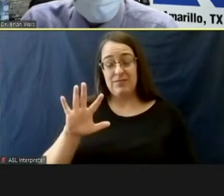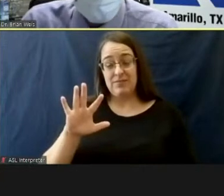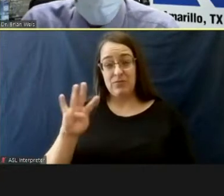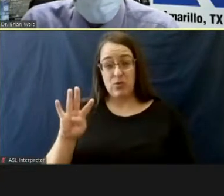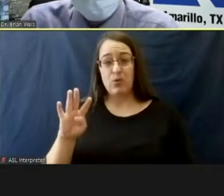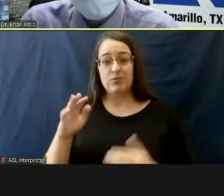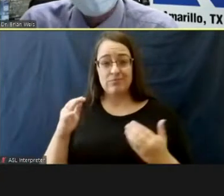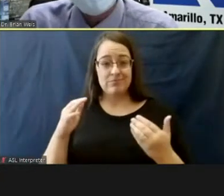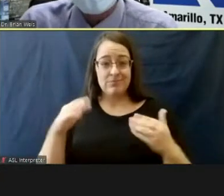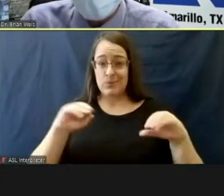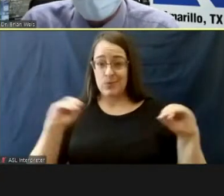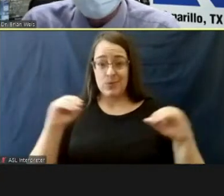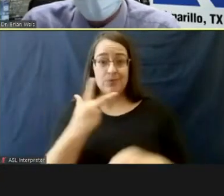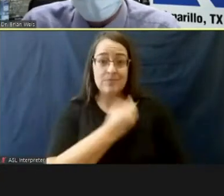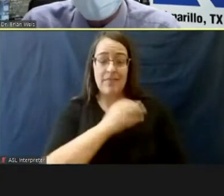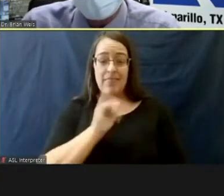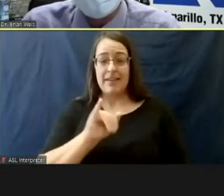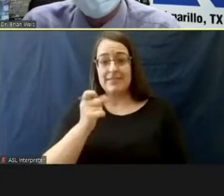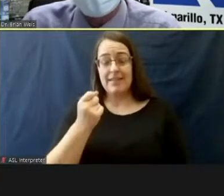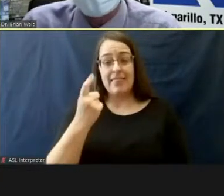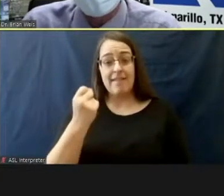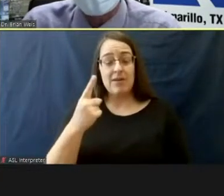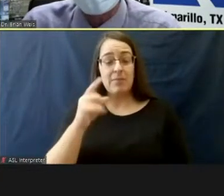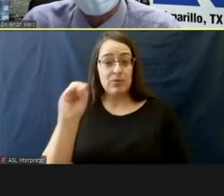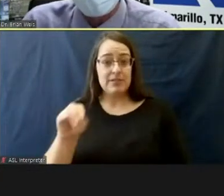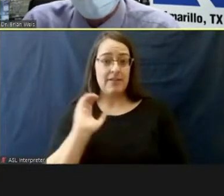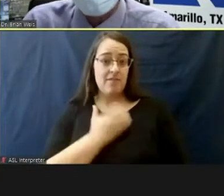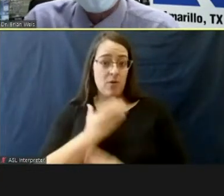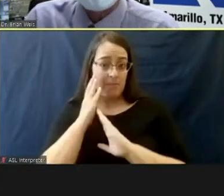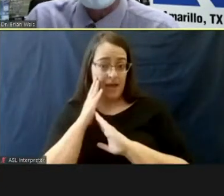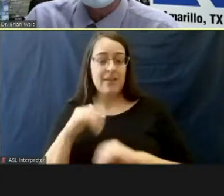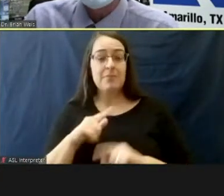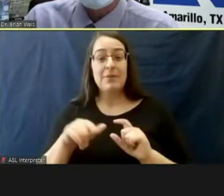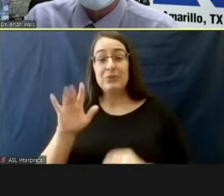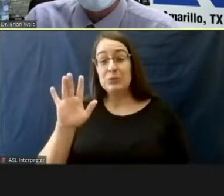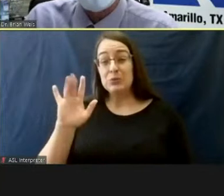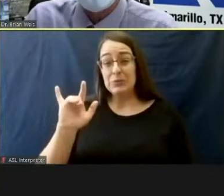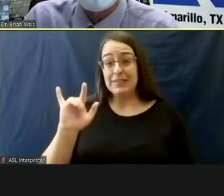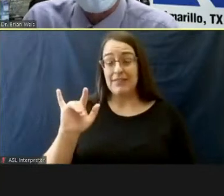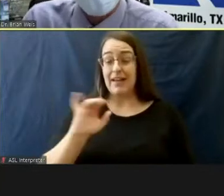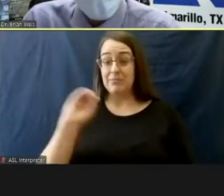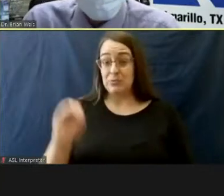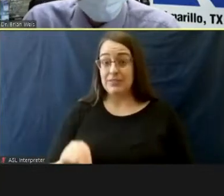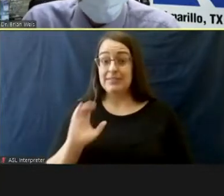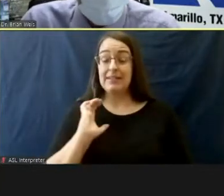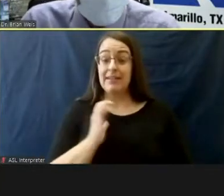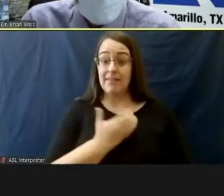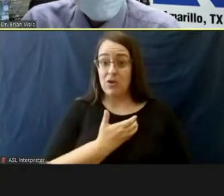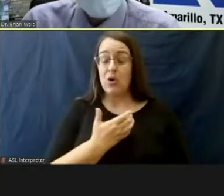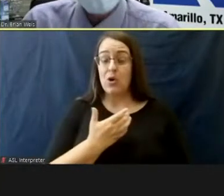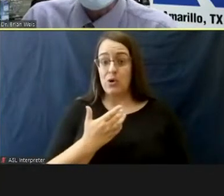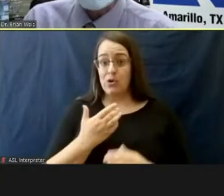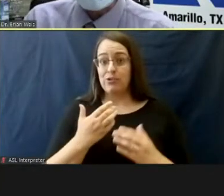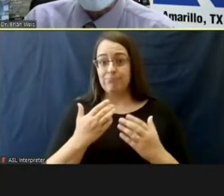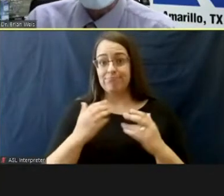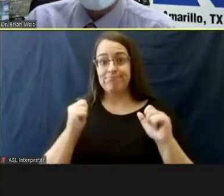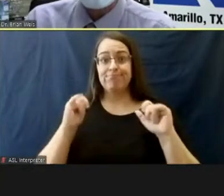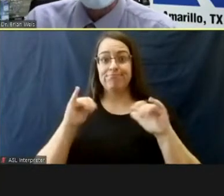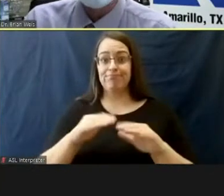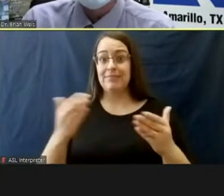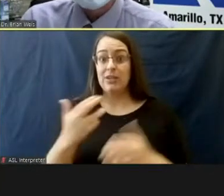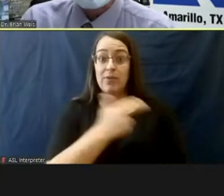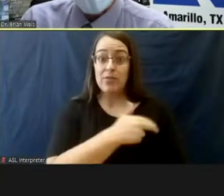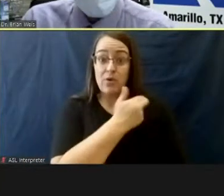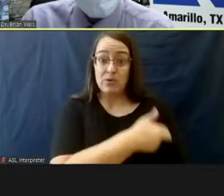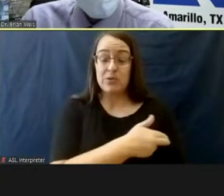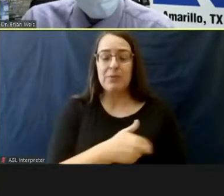of our licensed beds. That's almost 25% of our capacity right now for the acute care hospital. Now, just put that in